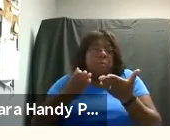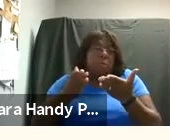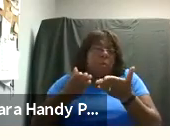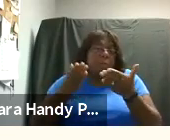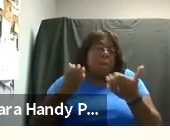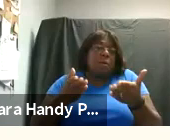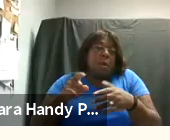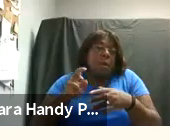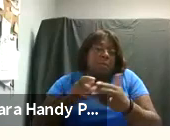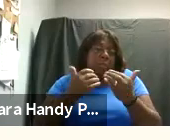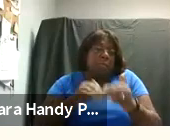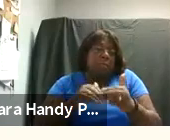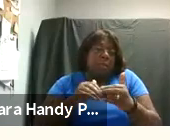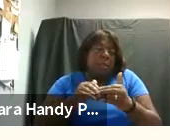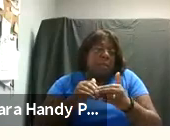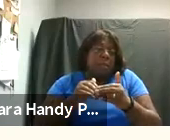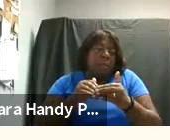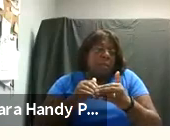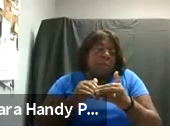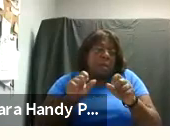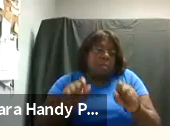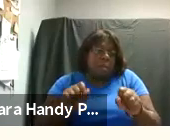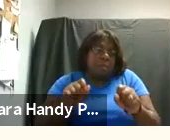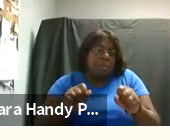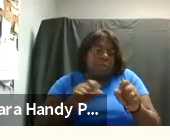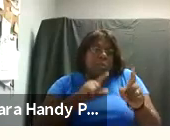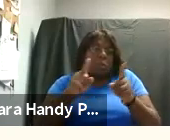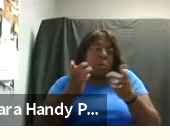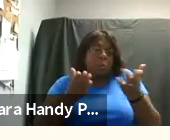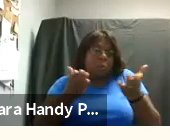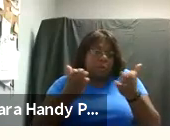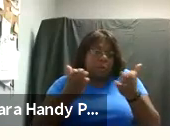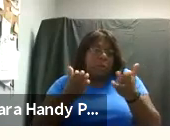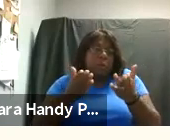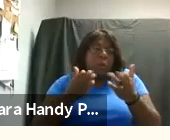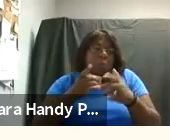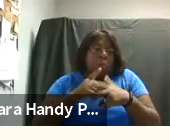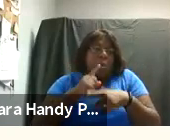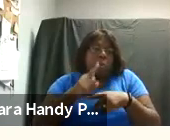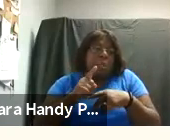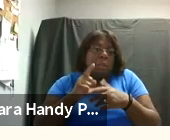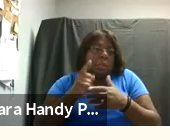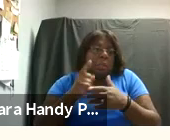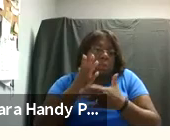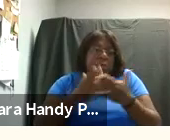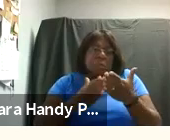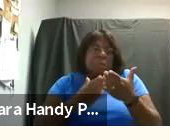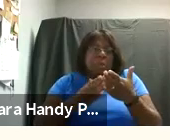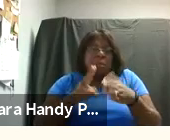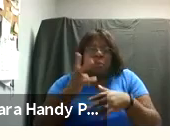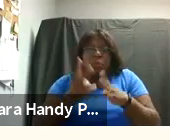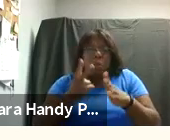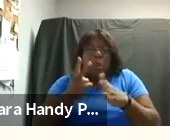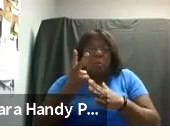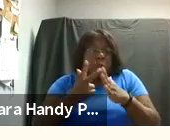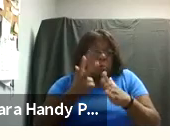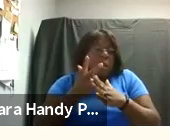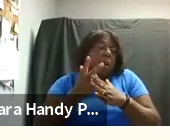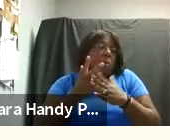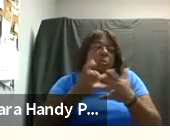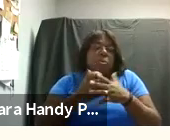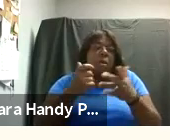limit our ability to go and serve some of these guys when we're eating sometimes 2 or 3 hours of unreimbursed travel to